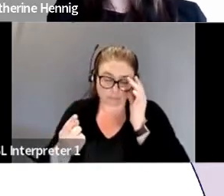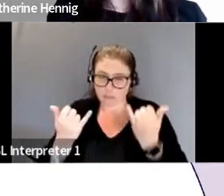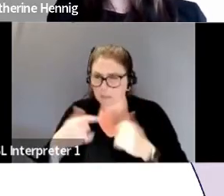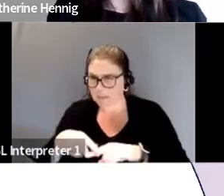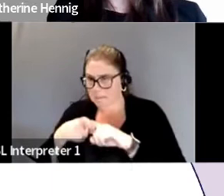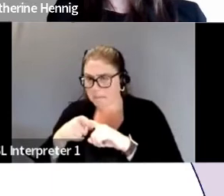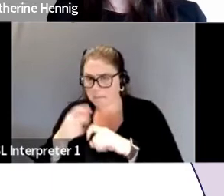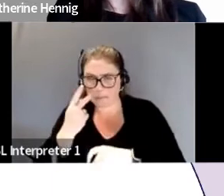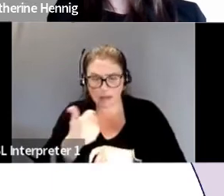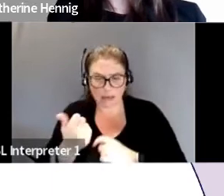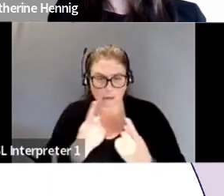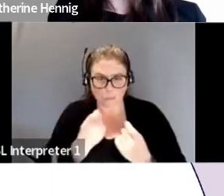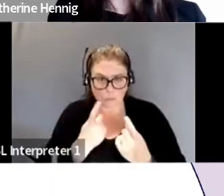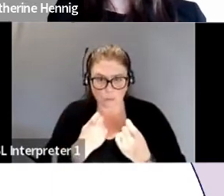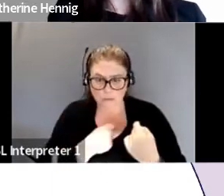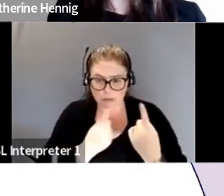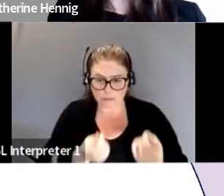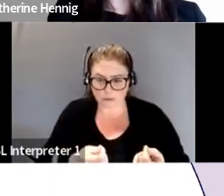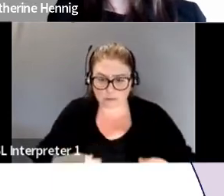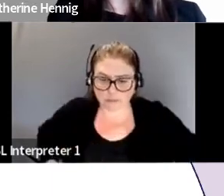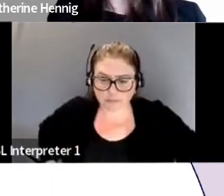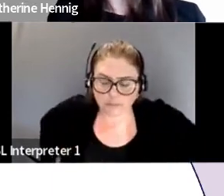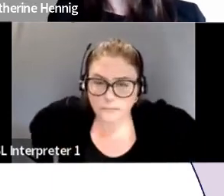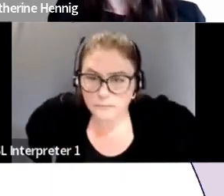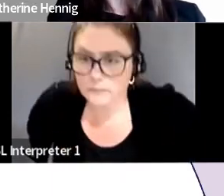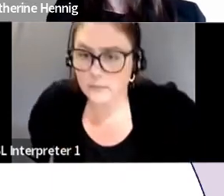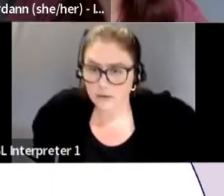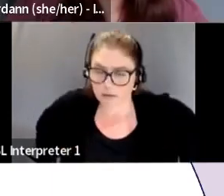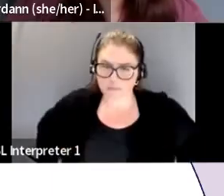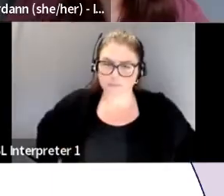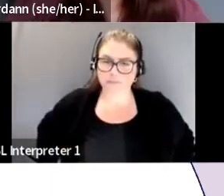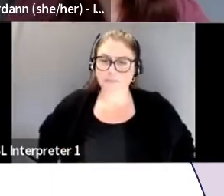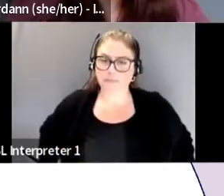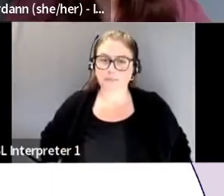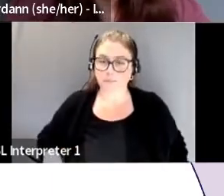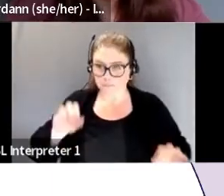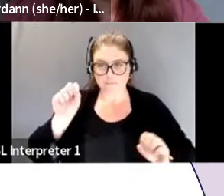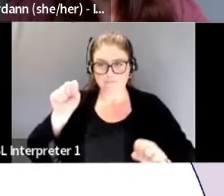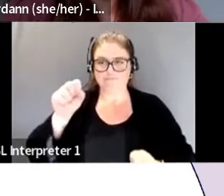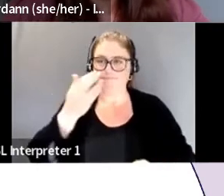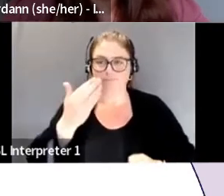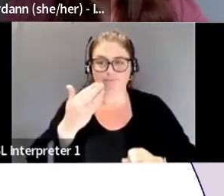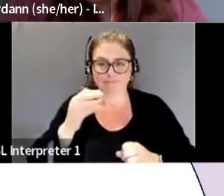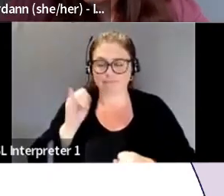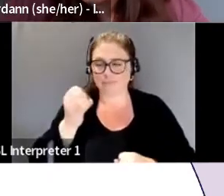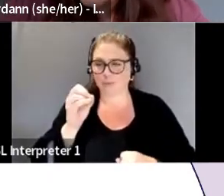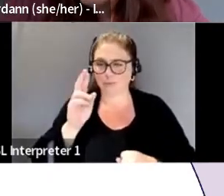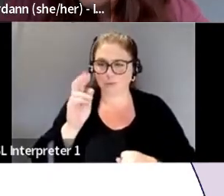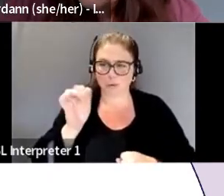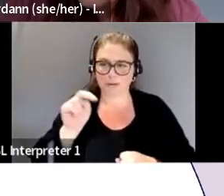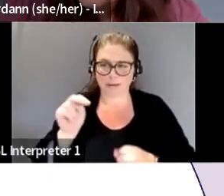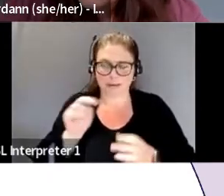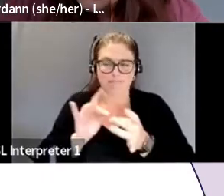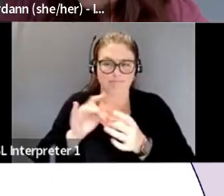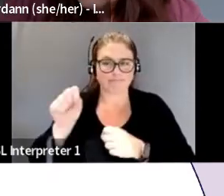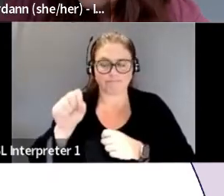if there are any questions before we move on to some grant myths. Thanks, Catherine. We do have a couple questions. I'm